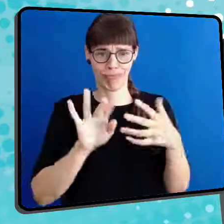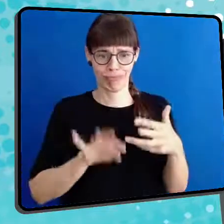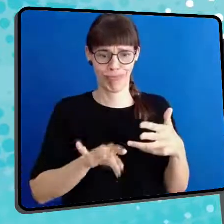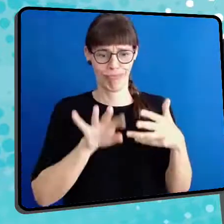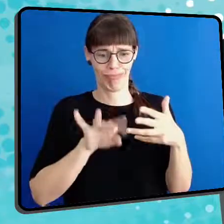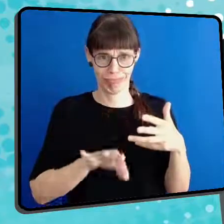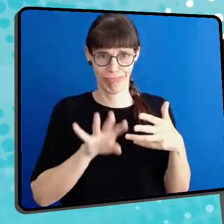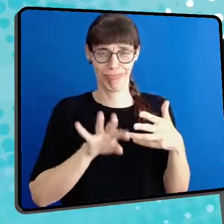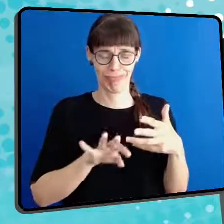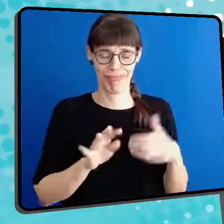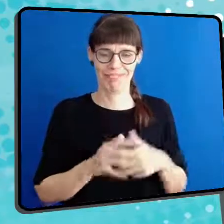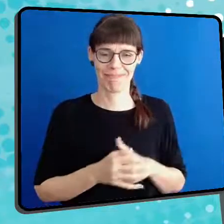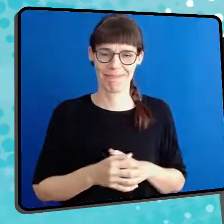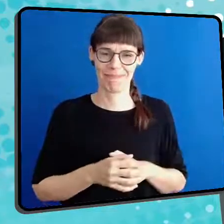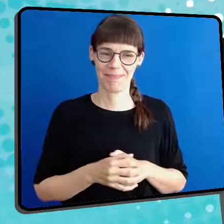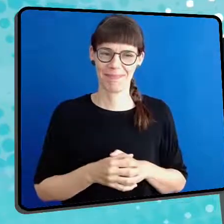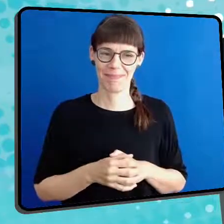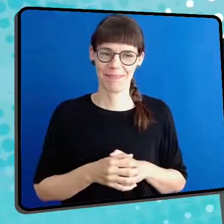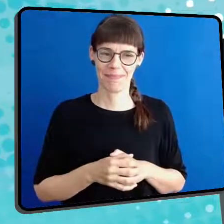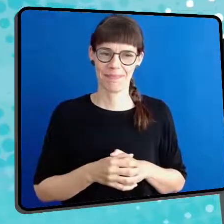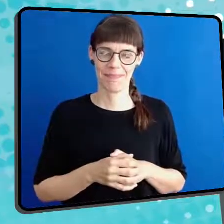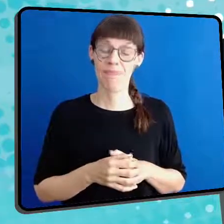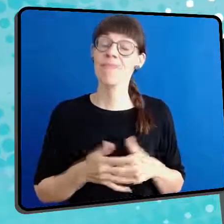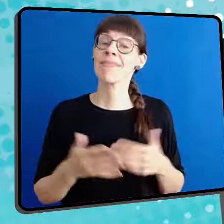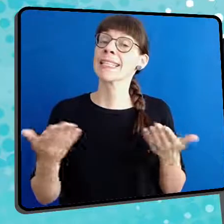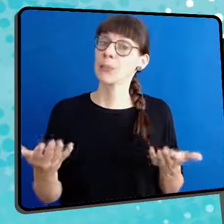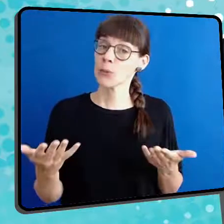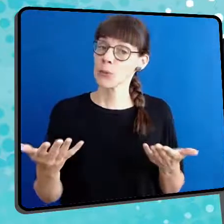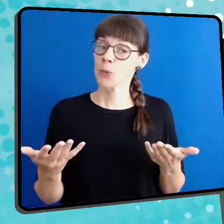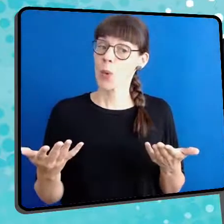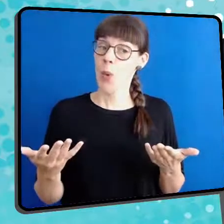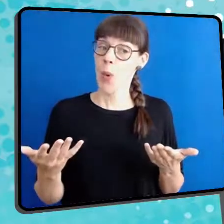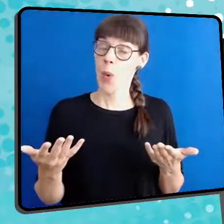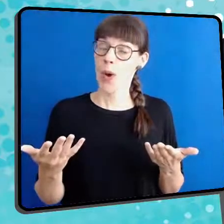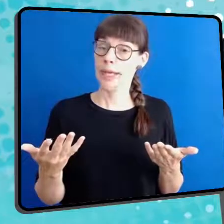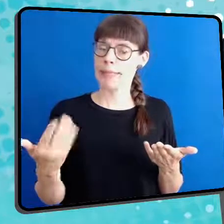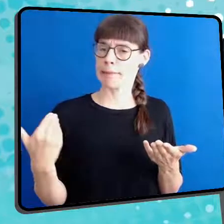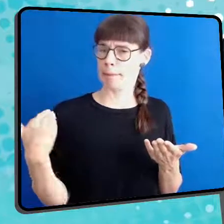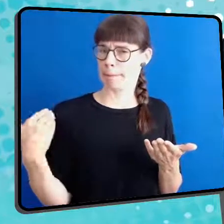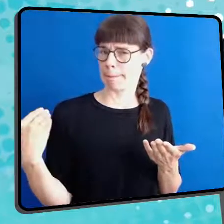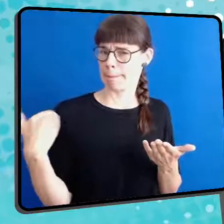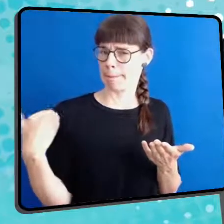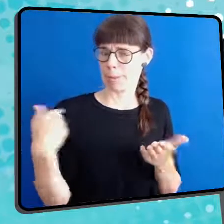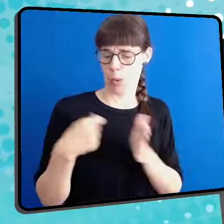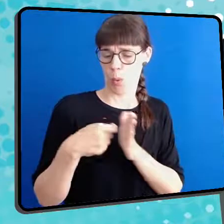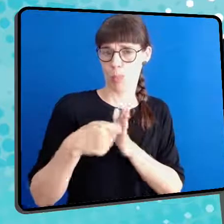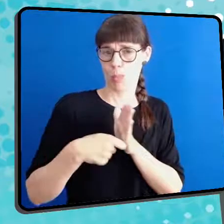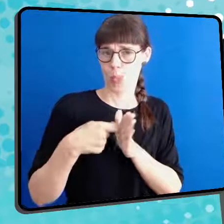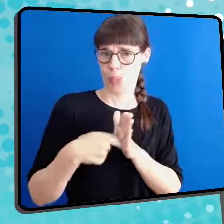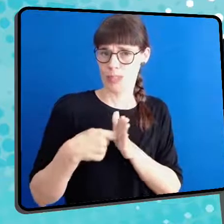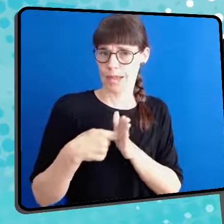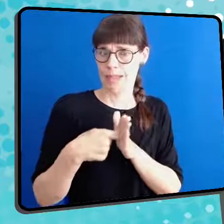Fab. Oh, perfect. So what programming language was used in the last project you worked on?